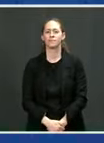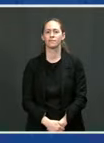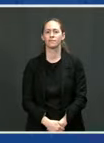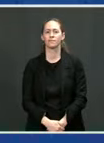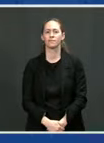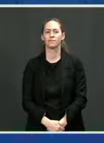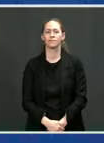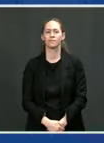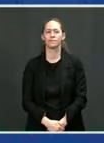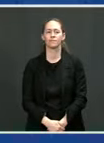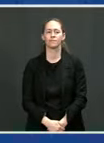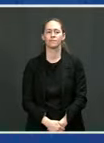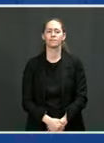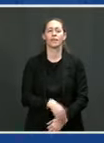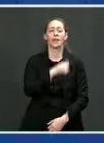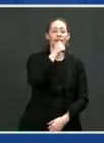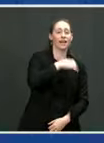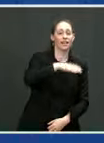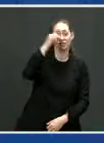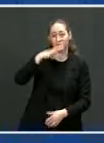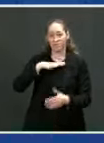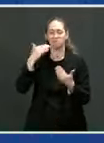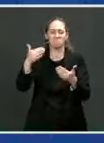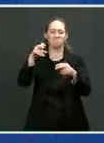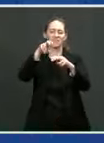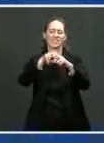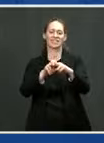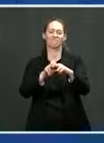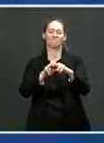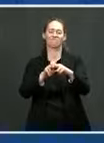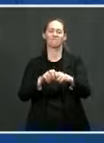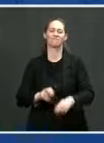Ladies and gentlemen, please take your seats.